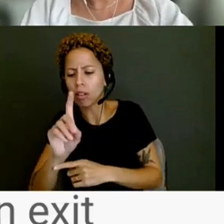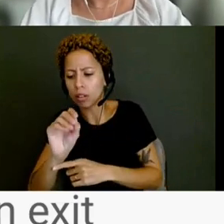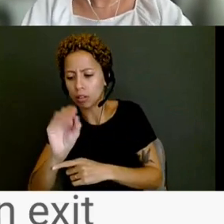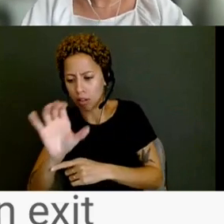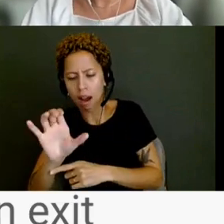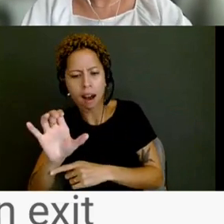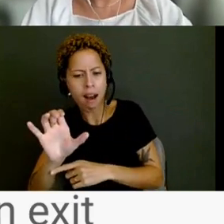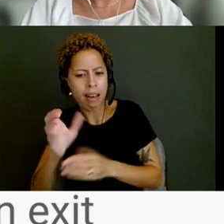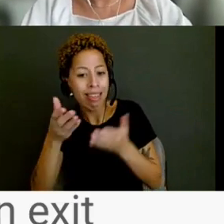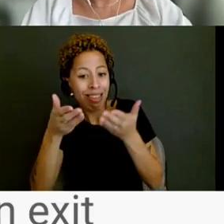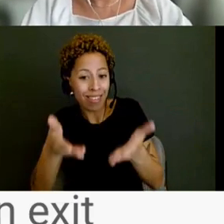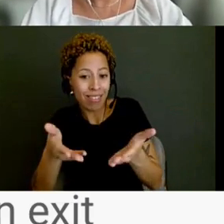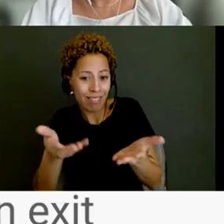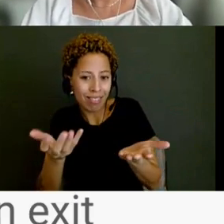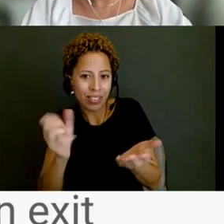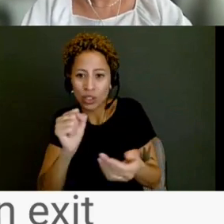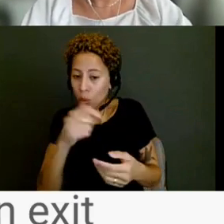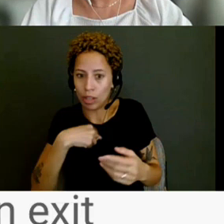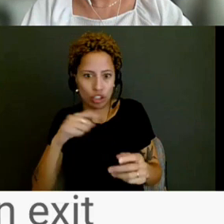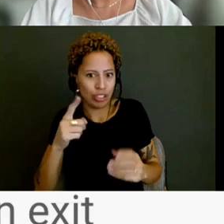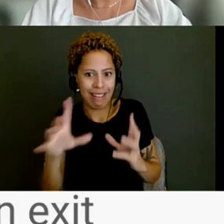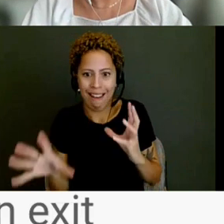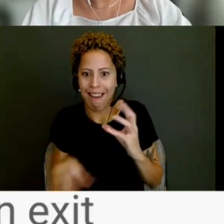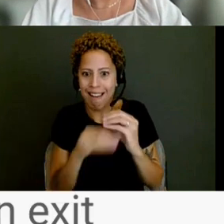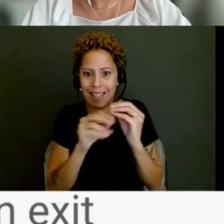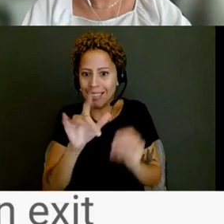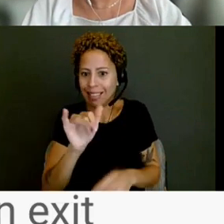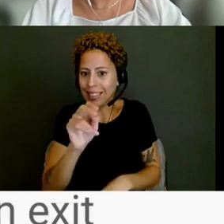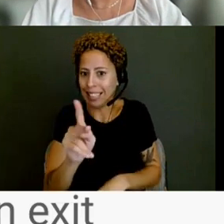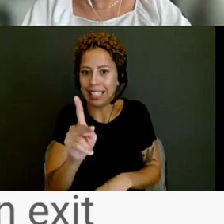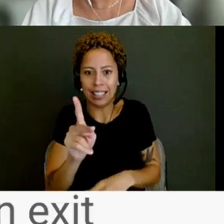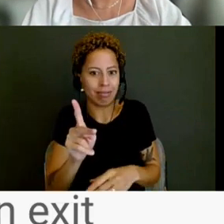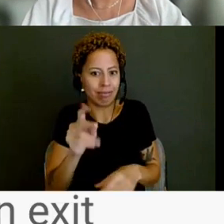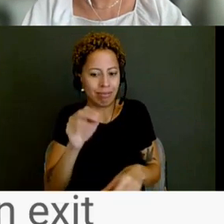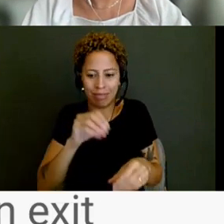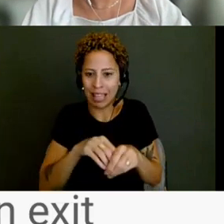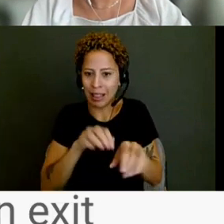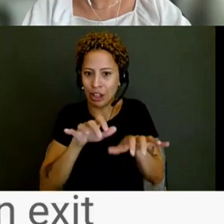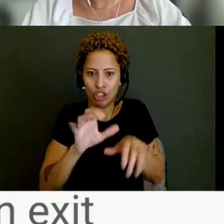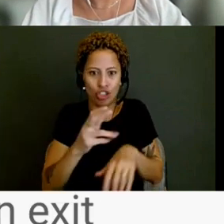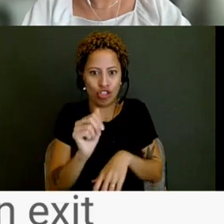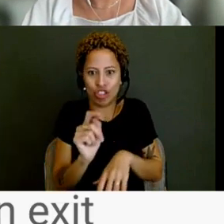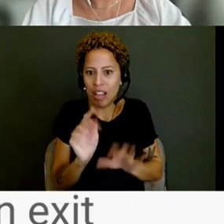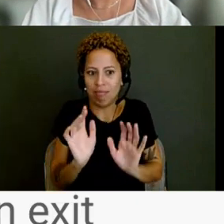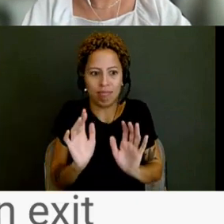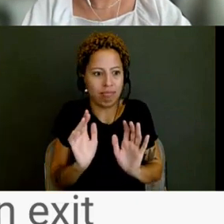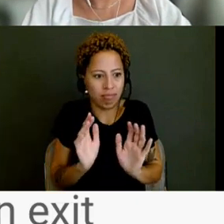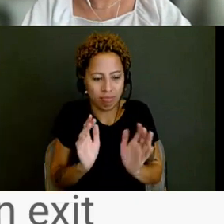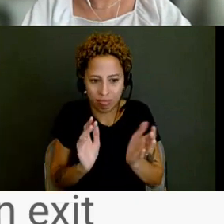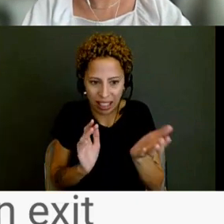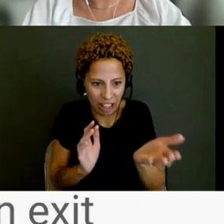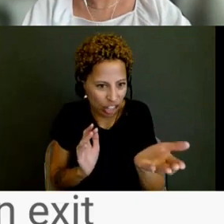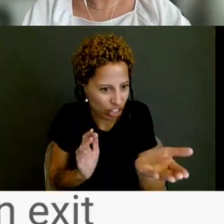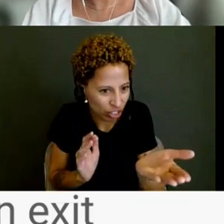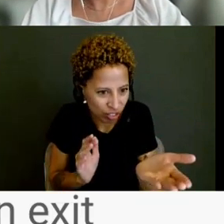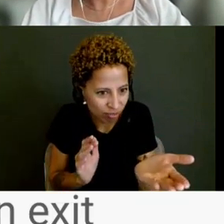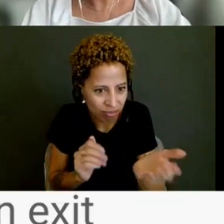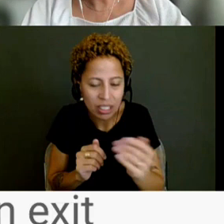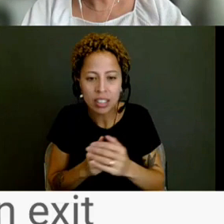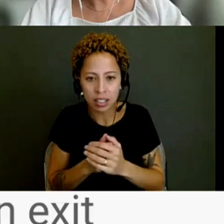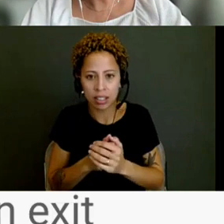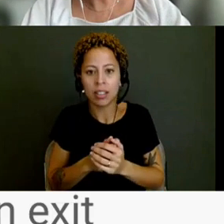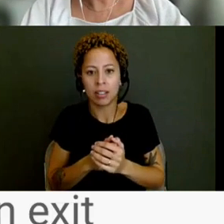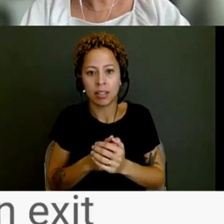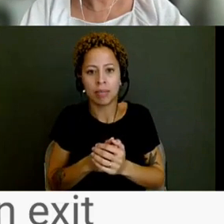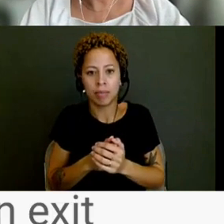And so I just added the link to the chat and sent a little, you can see it right there. And it looked weird in